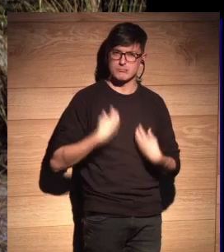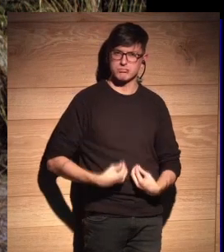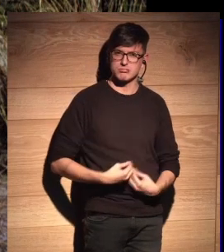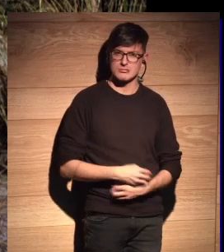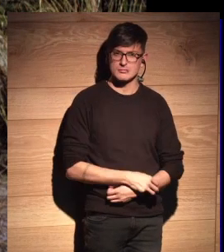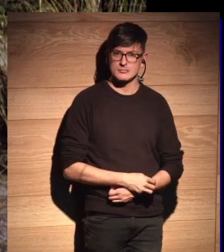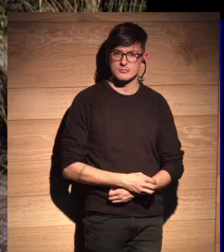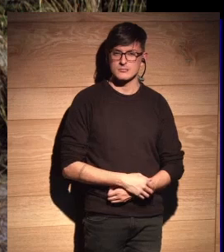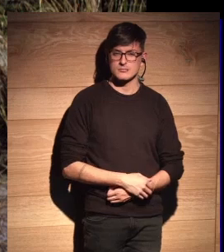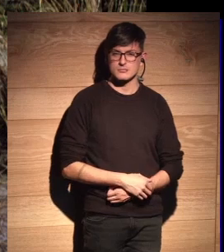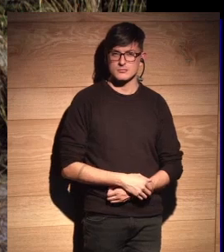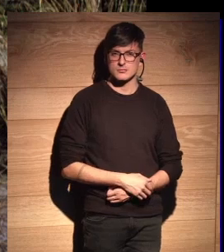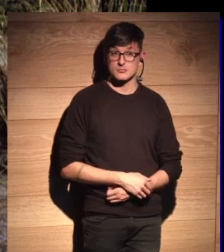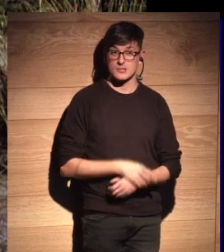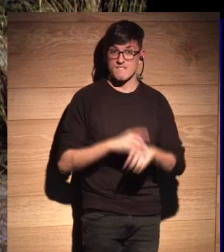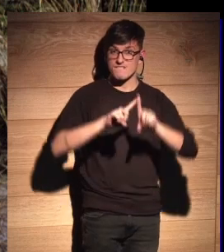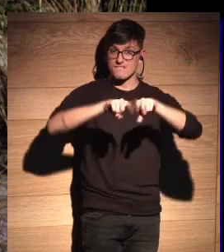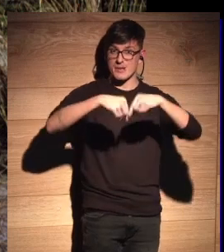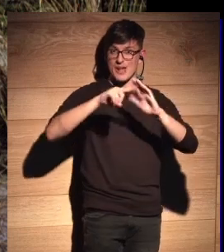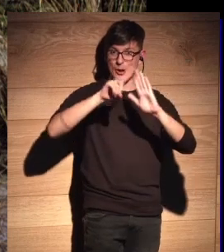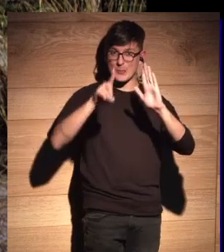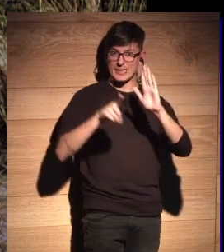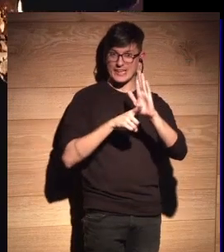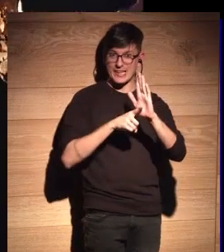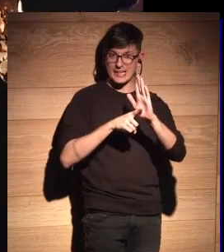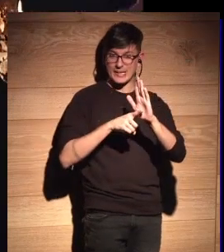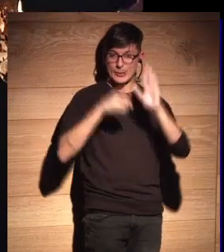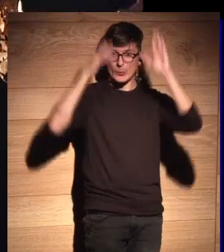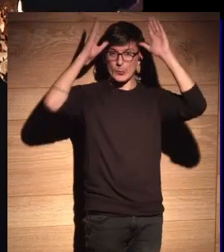The whole family on one. Yeah, the whole family. Yeah.